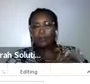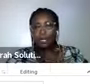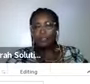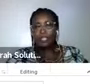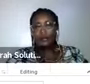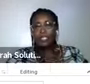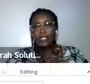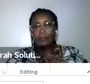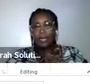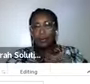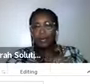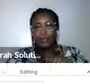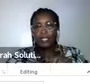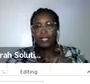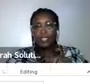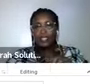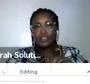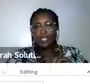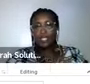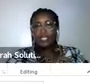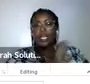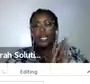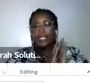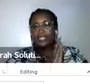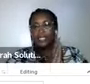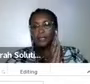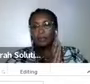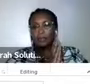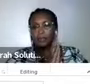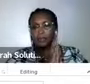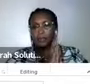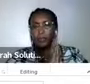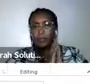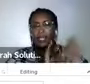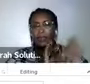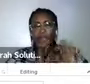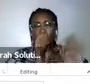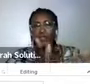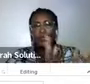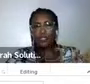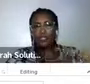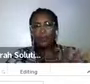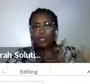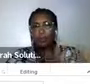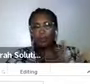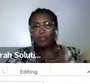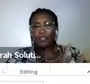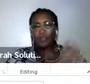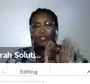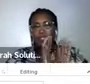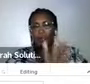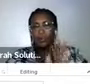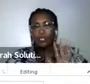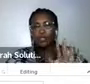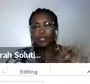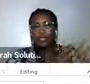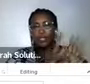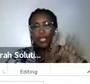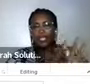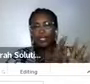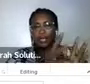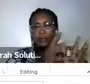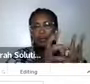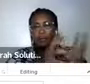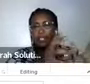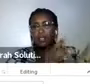for believing in our dream and working with us this journey. And we don't do this to make profit, so we're just making sure that